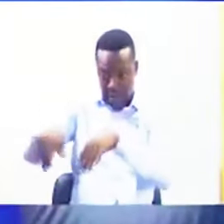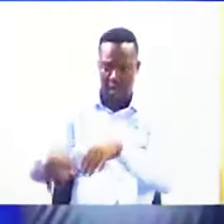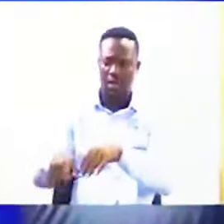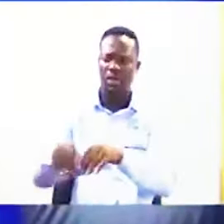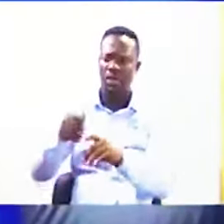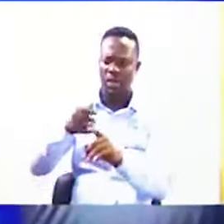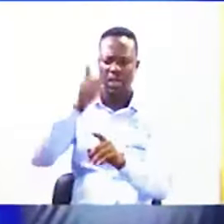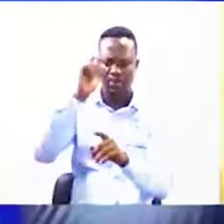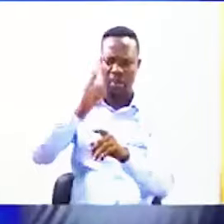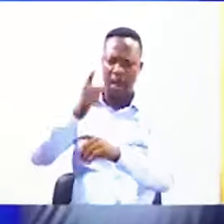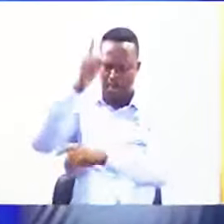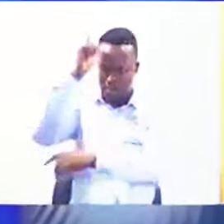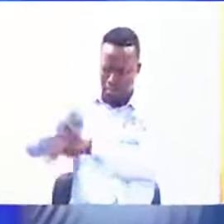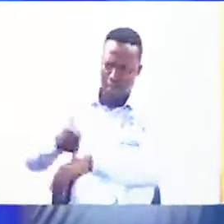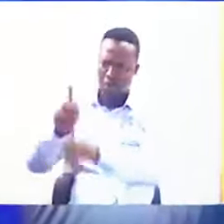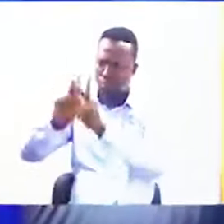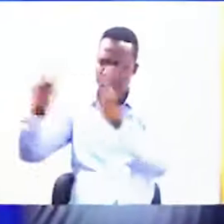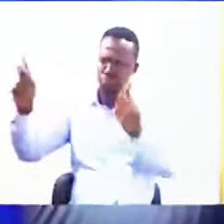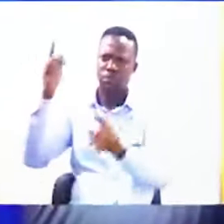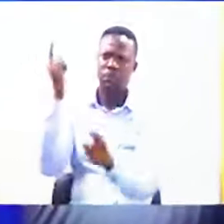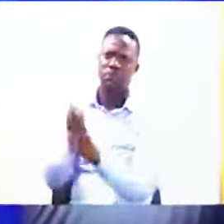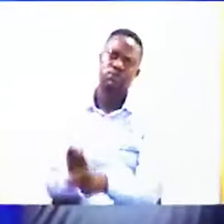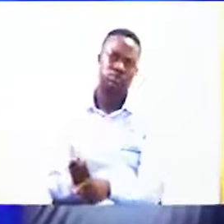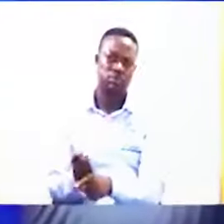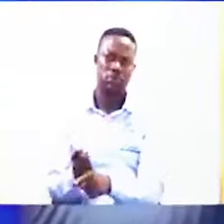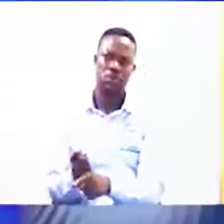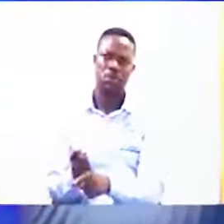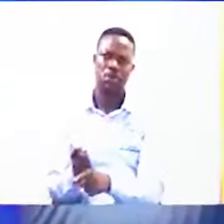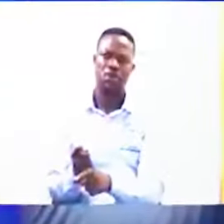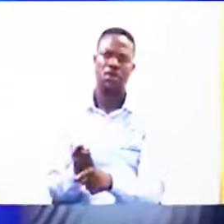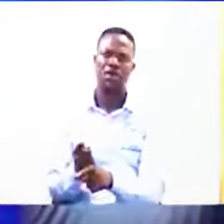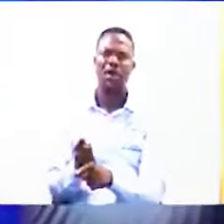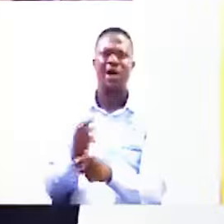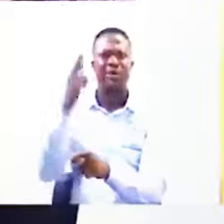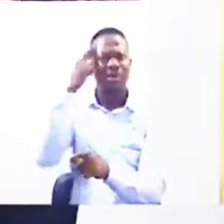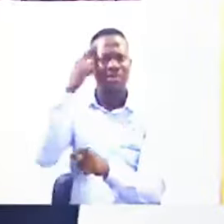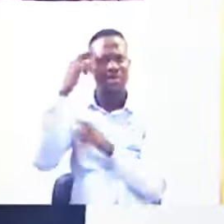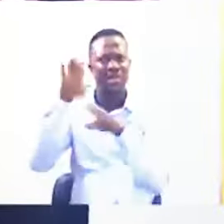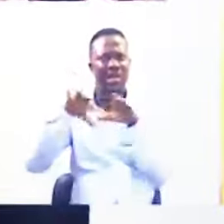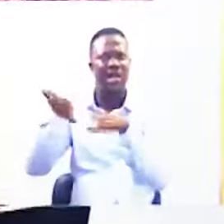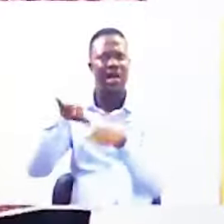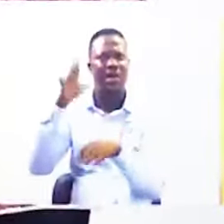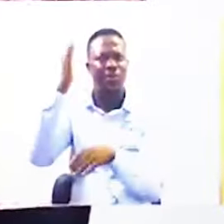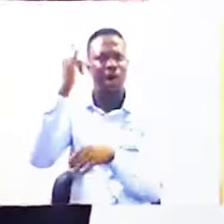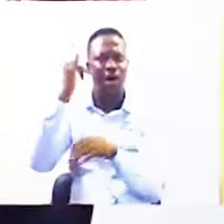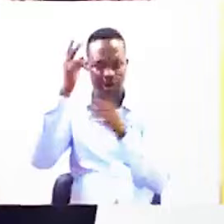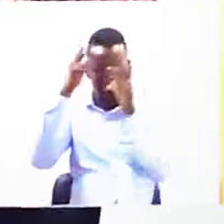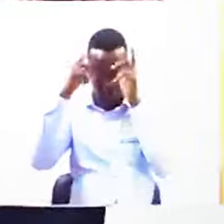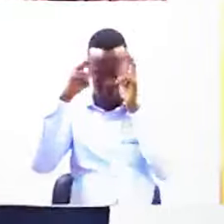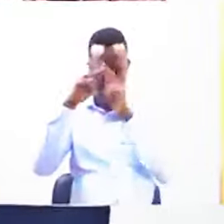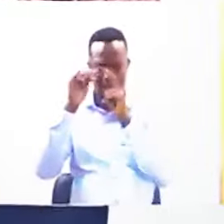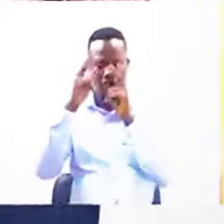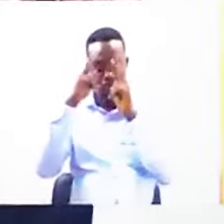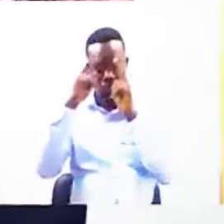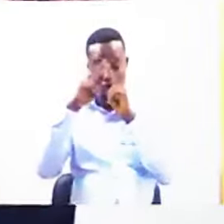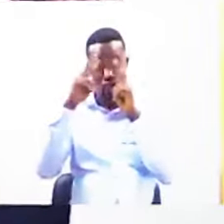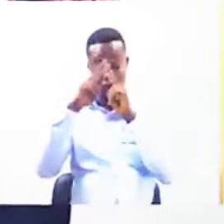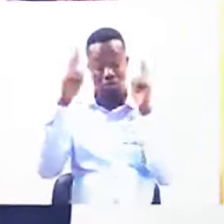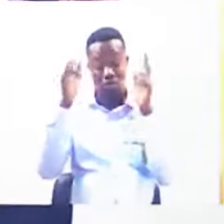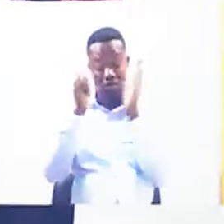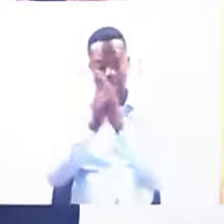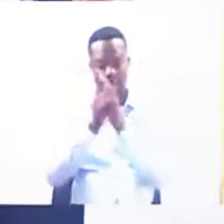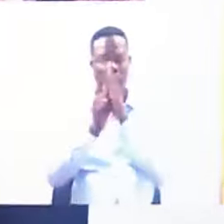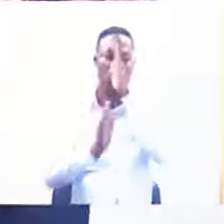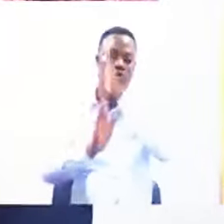Ahano, a ye etre pefe. Sometimes for the sake of the glory of God. Dofono metodebia, onyankupon eni onyemti. For the sake